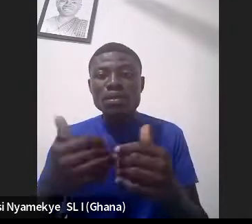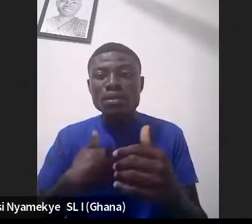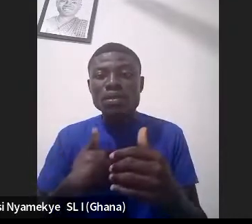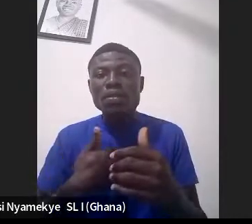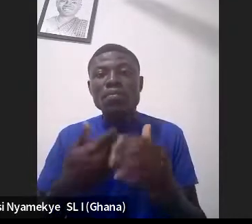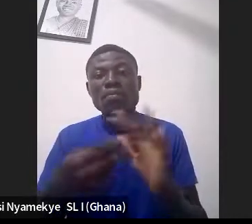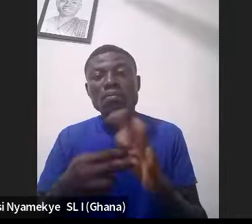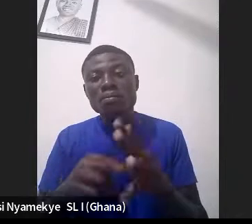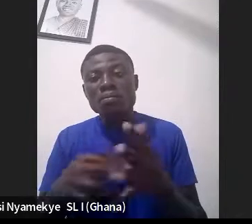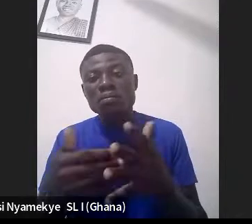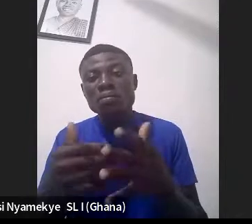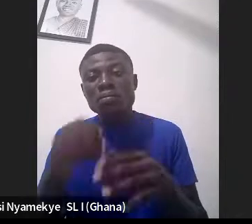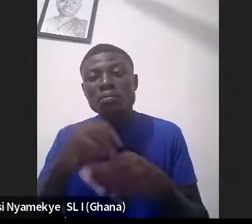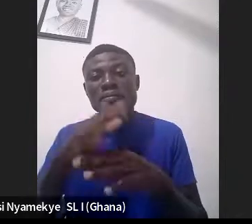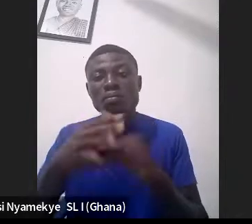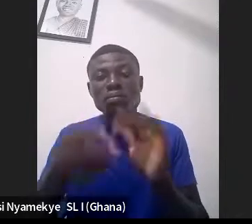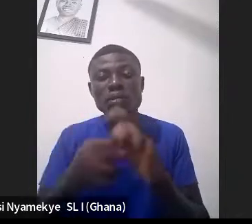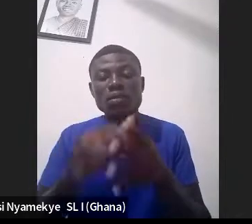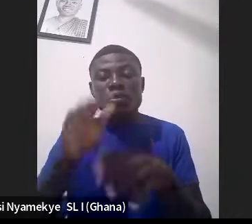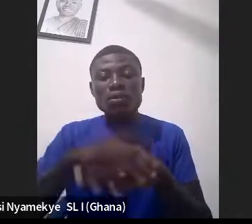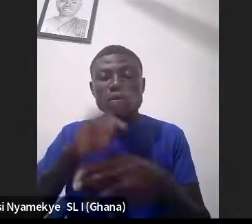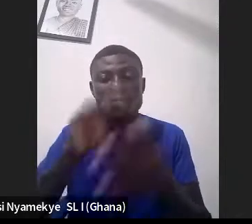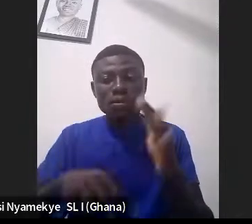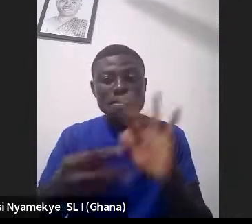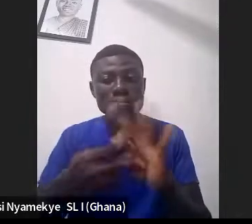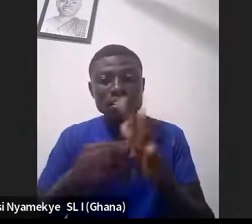has an impact on their reading, right? But it could be,